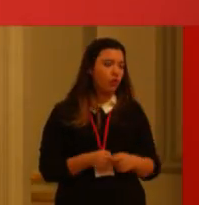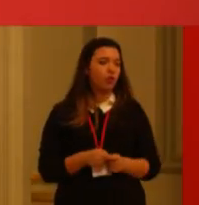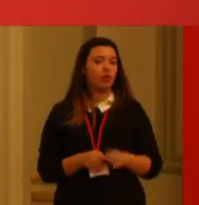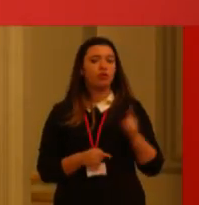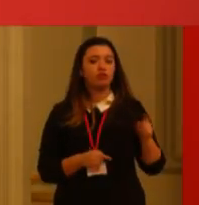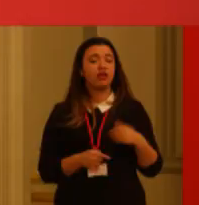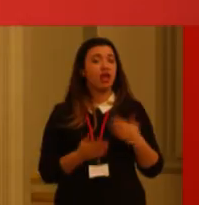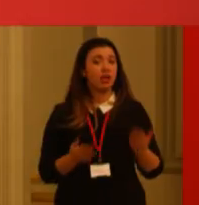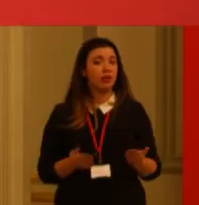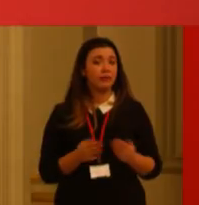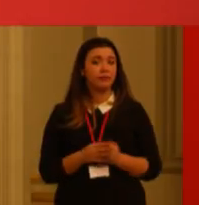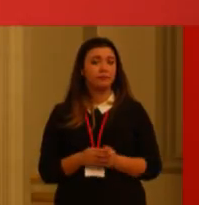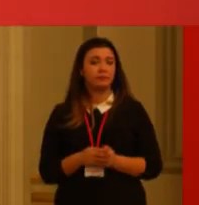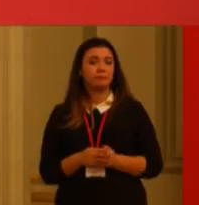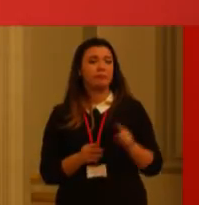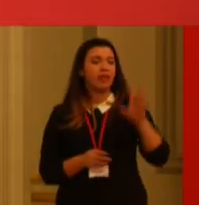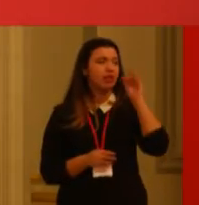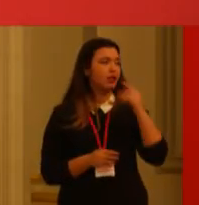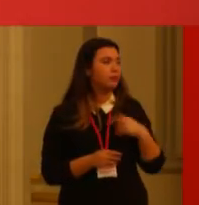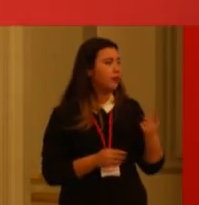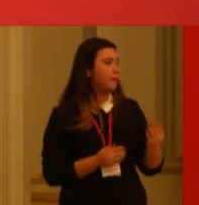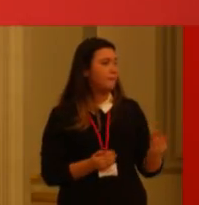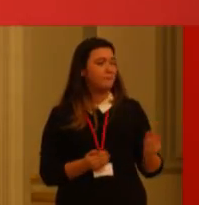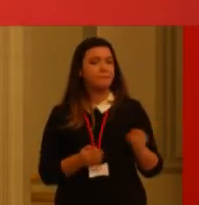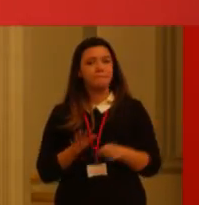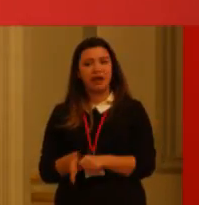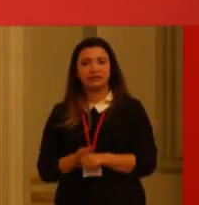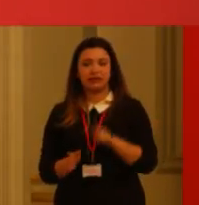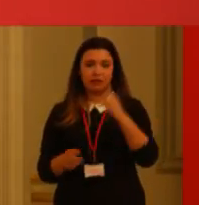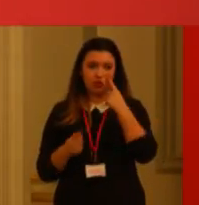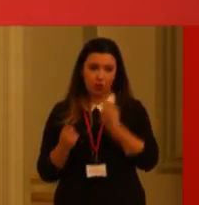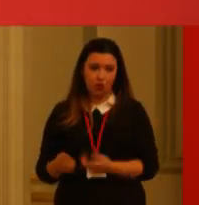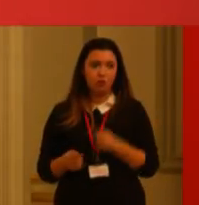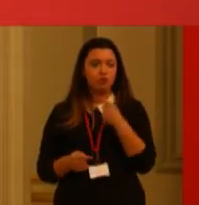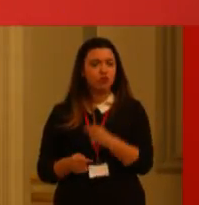support mechanism by the youth, but then again, they are seen as